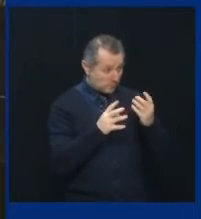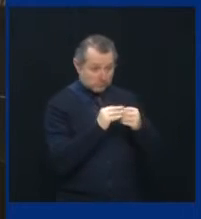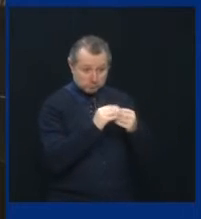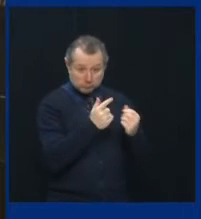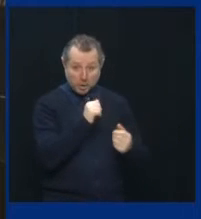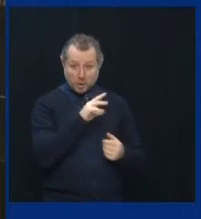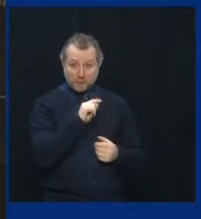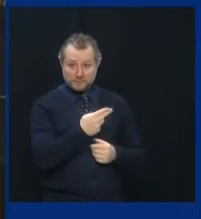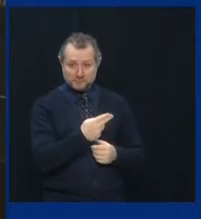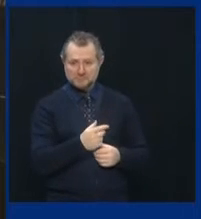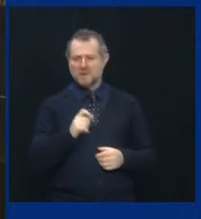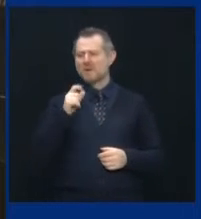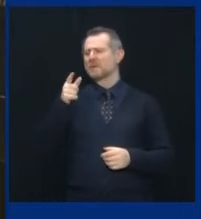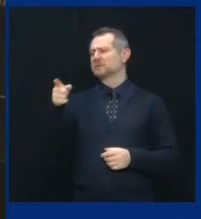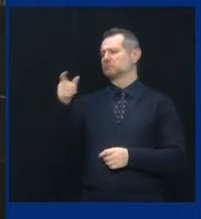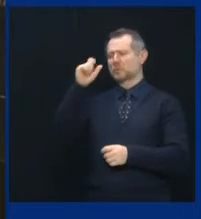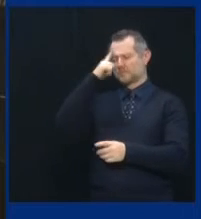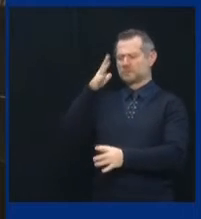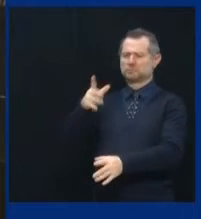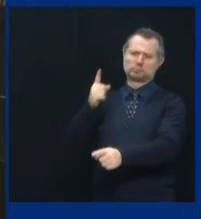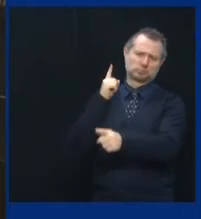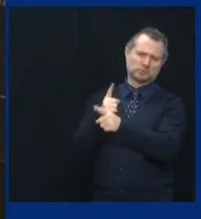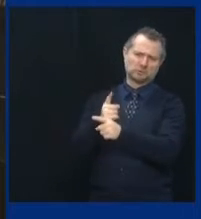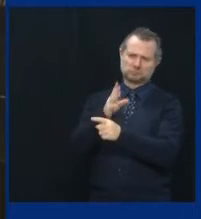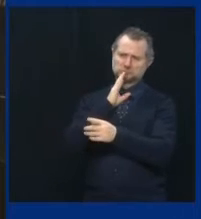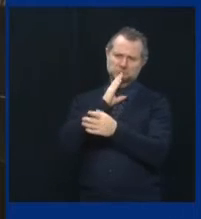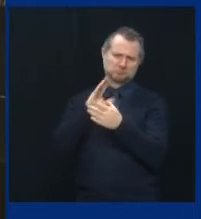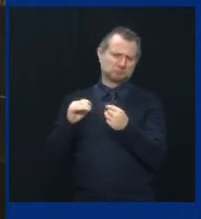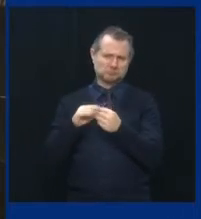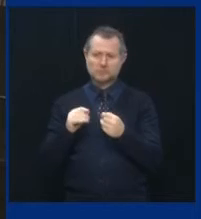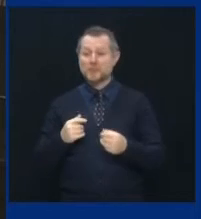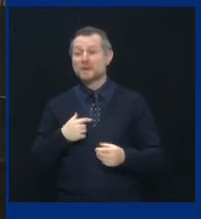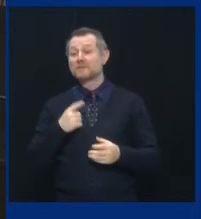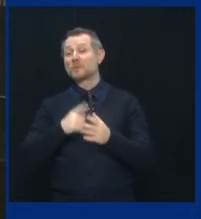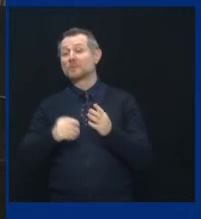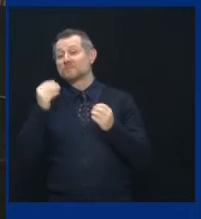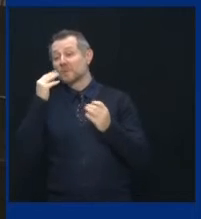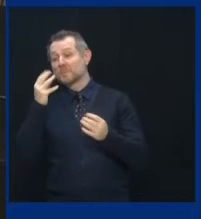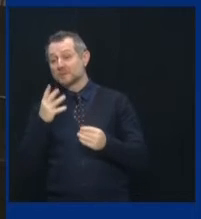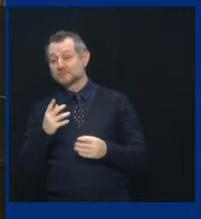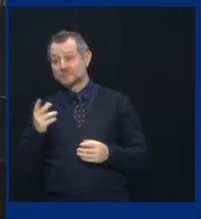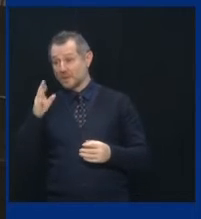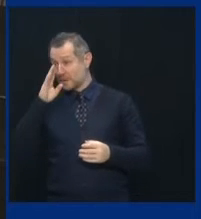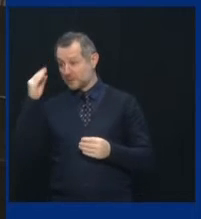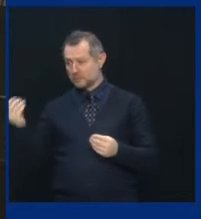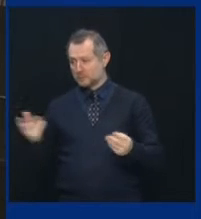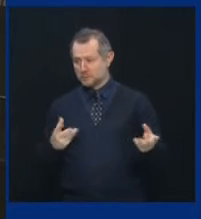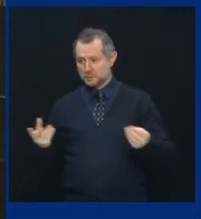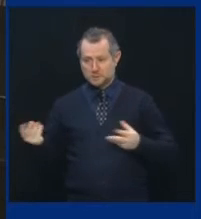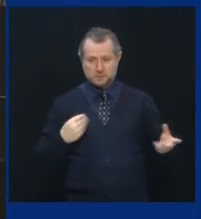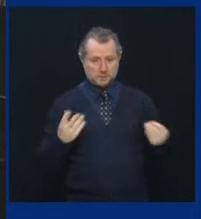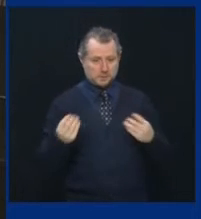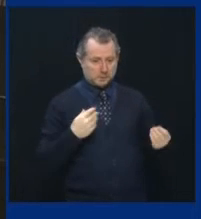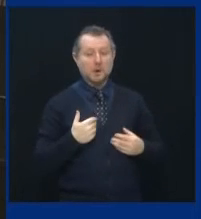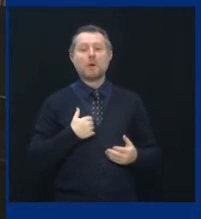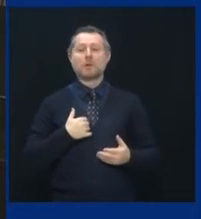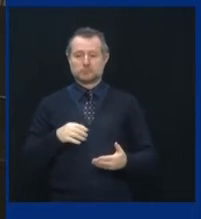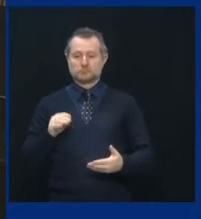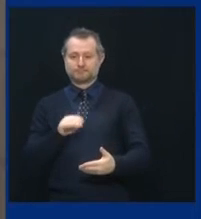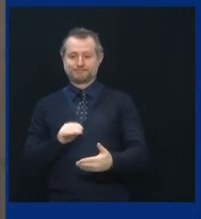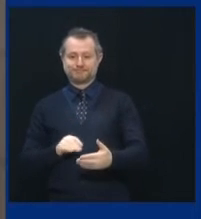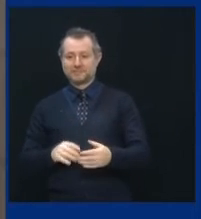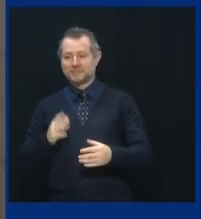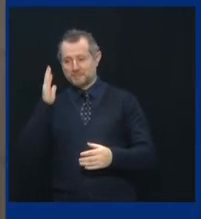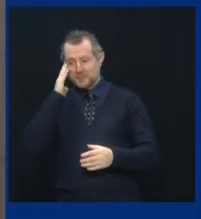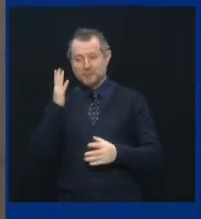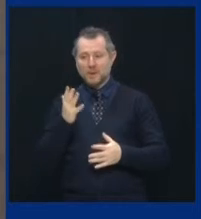These are what the information the hospital gives the state every single day. This number of staffed acute care beds that are currently available, it's